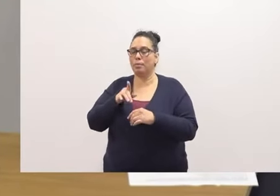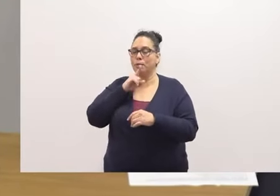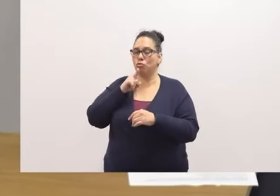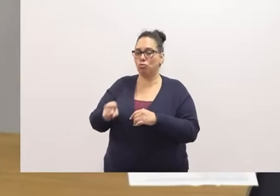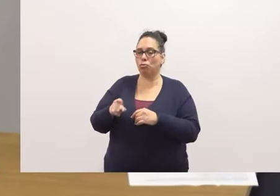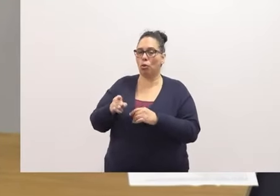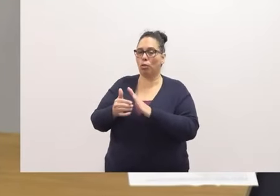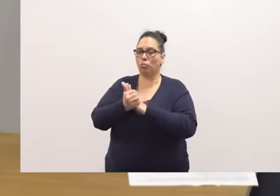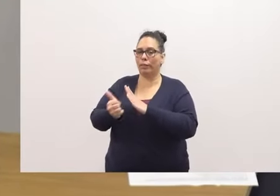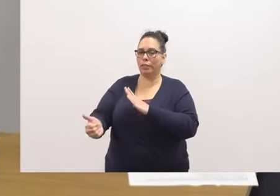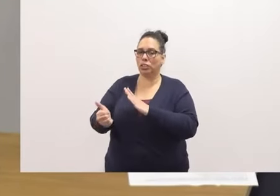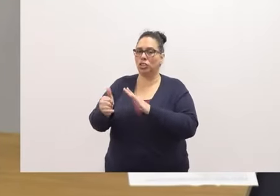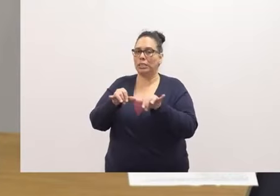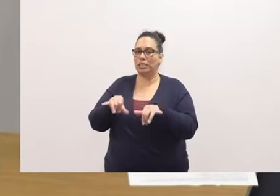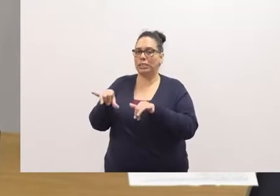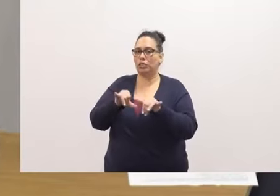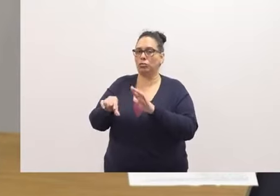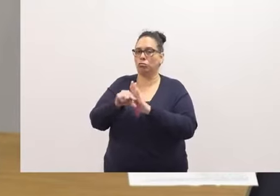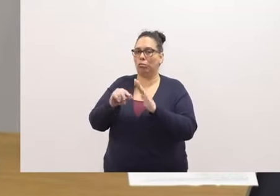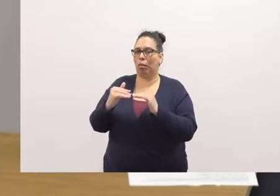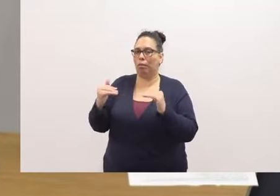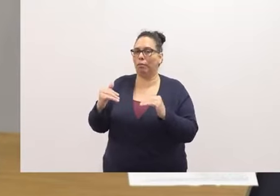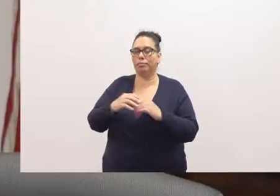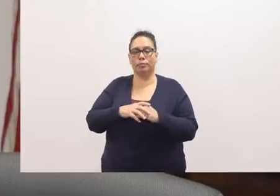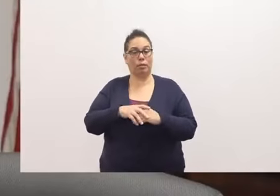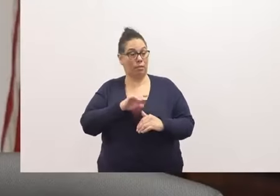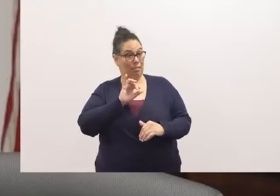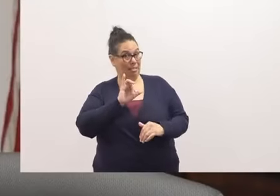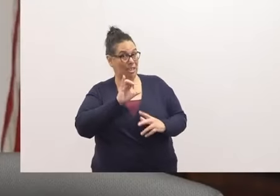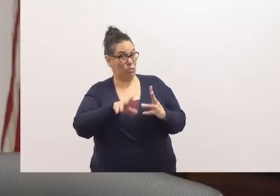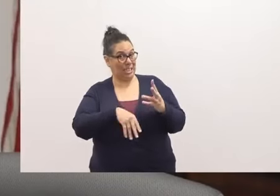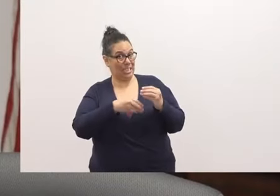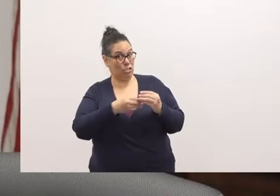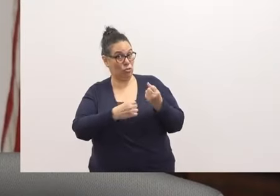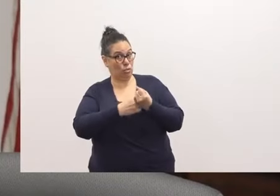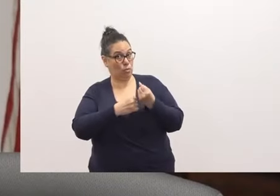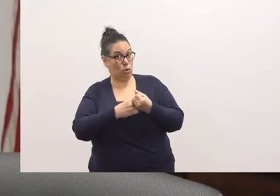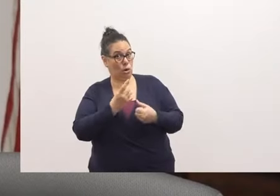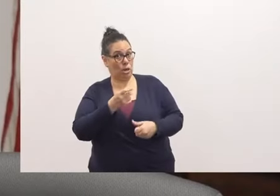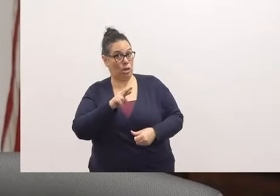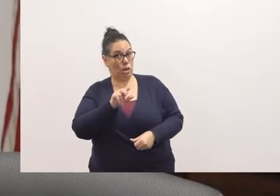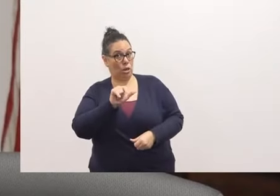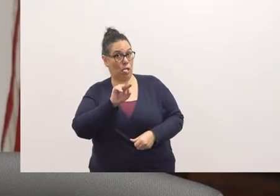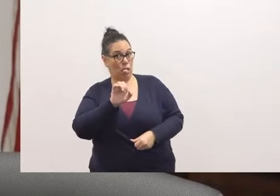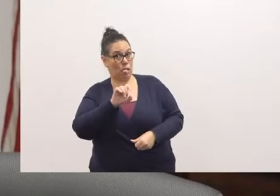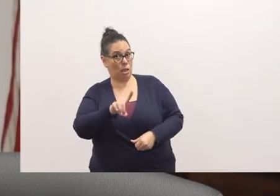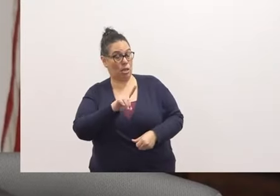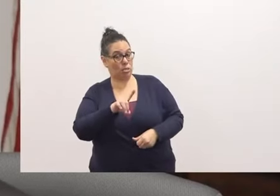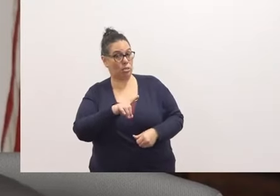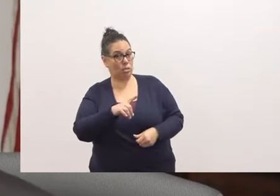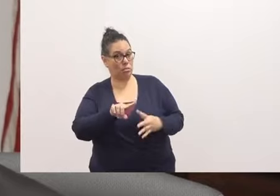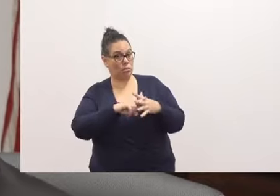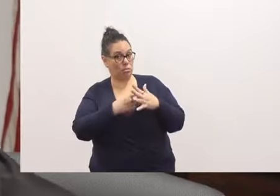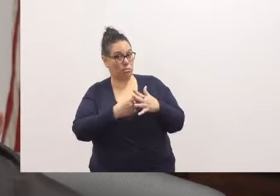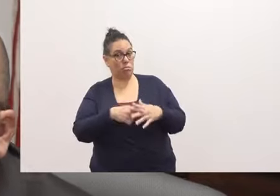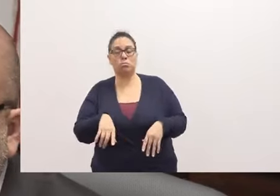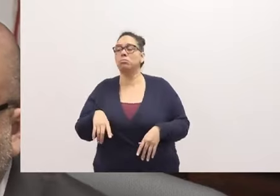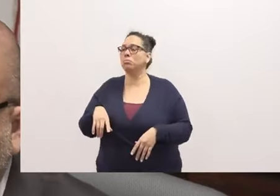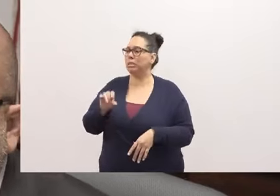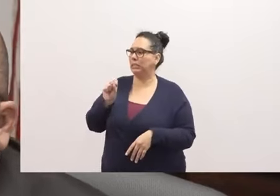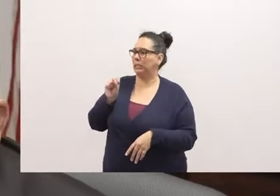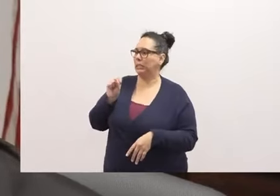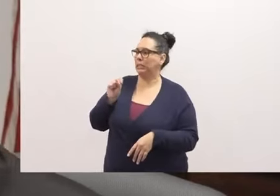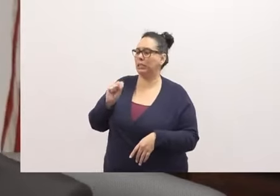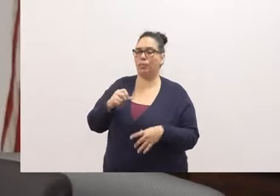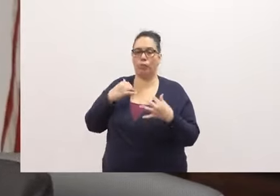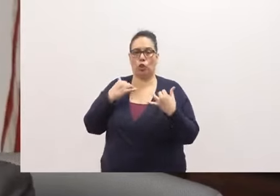sure that they're proficient in the standards at that grade level also. And that's where the additional support that Dr. Lund just described kicks in. Yes. Yeah,